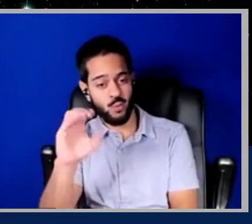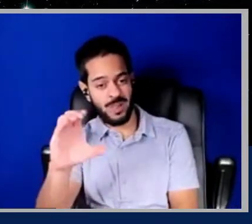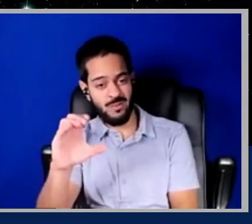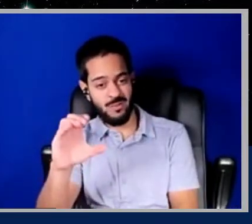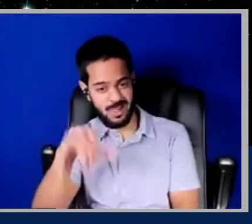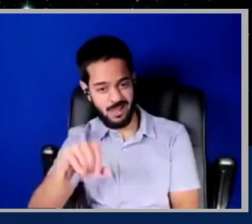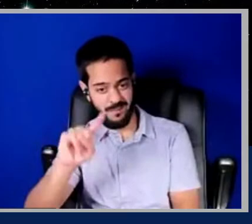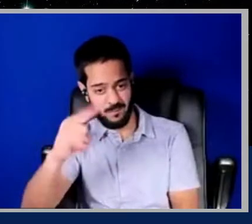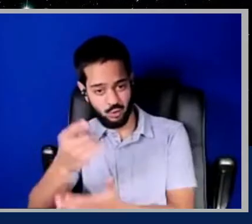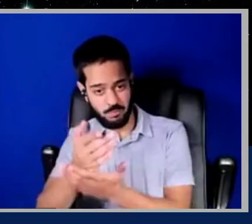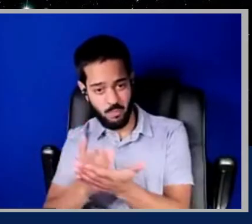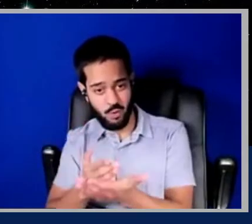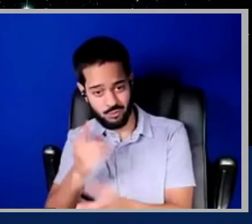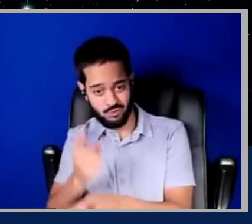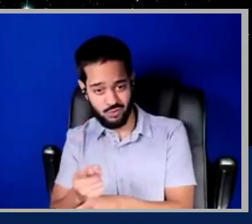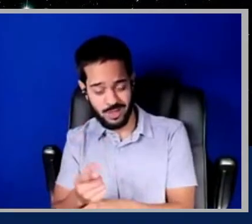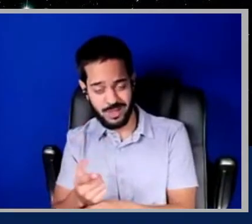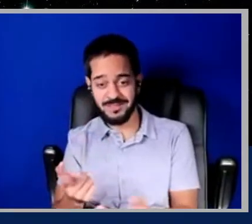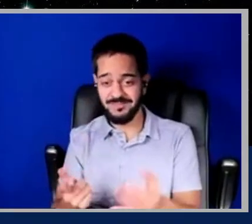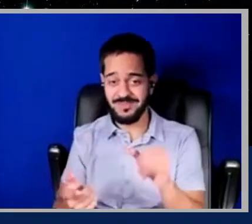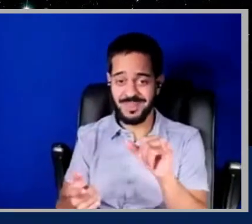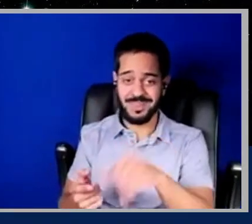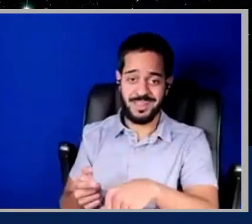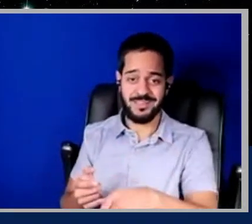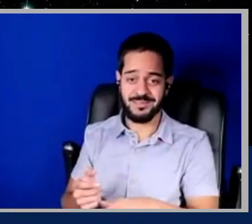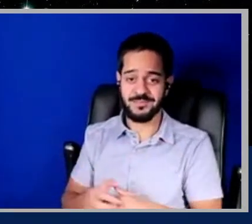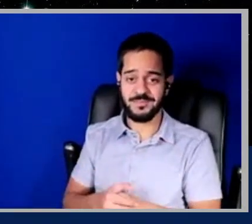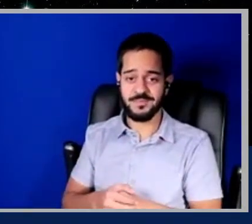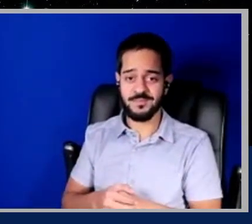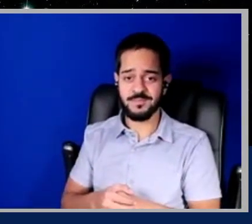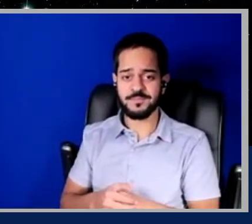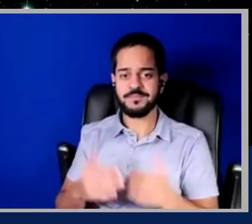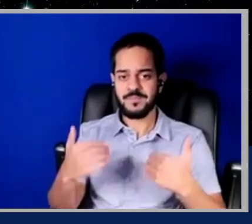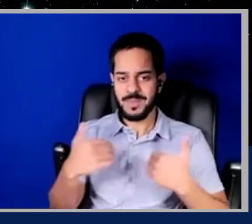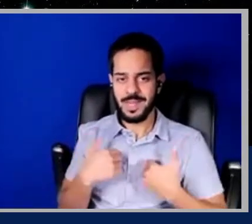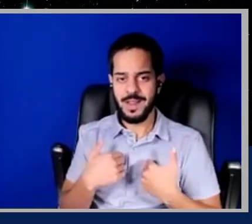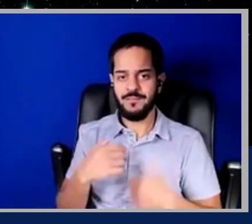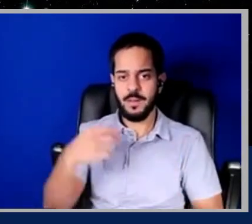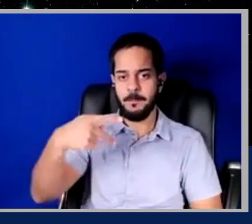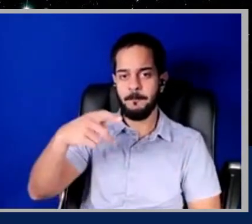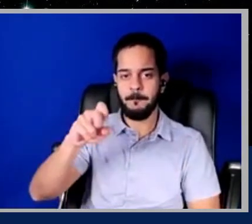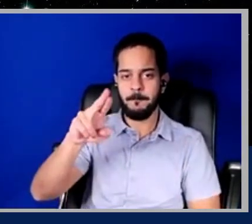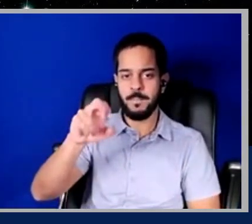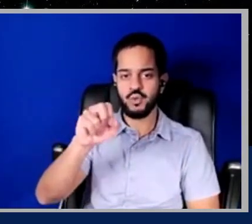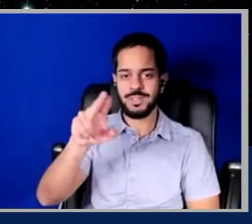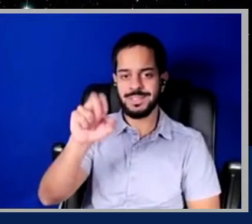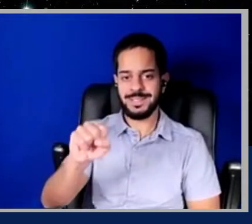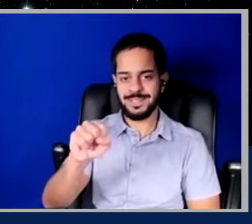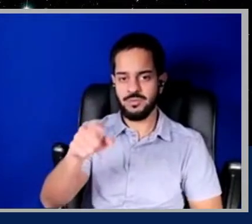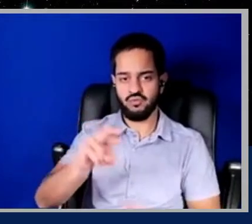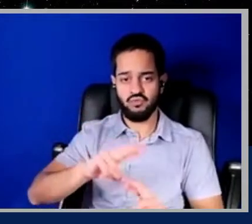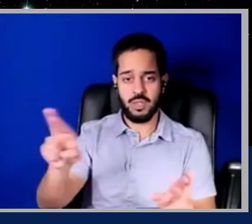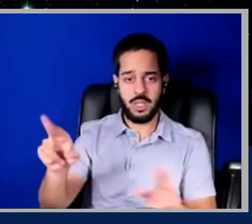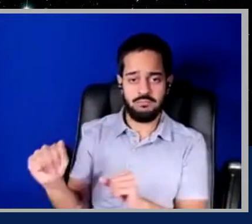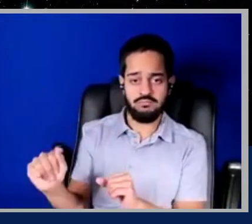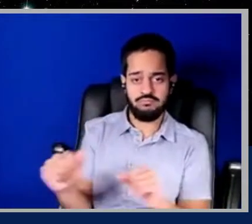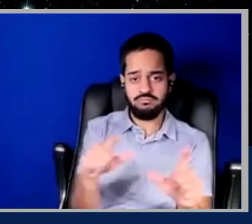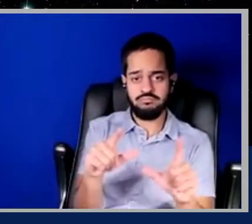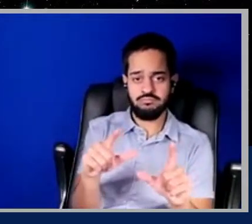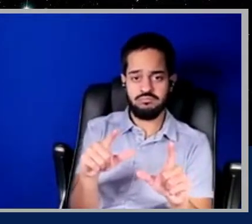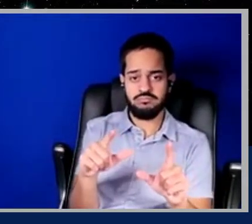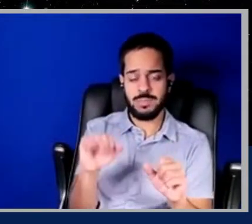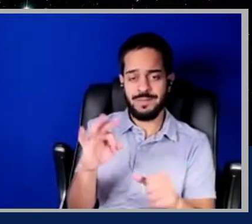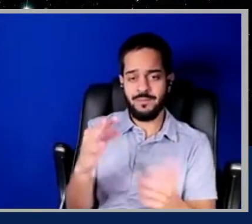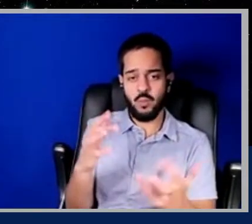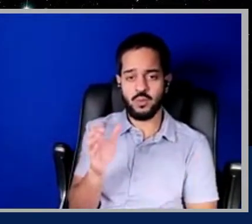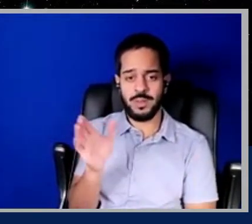part. There you go. I have the sonification of Perseus queued up if we want to listen